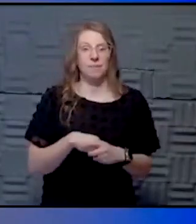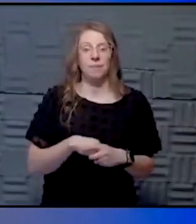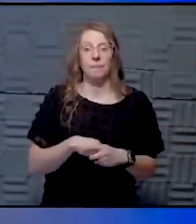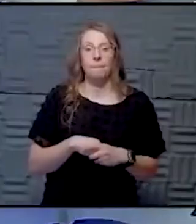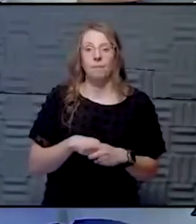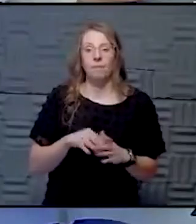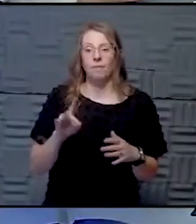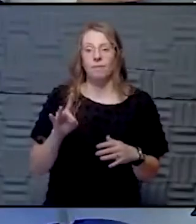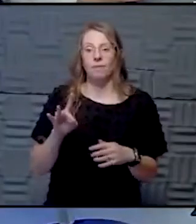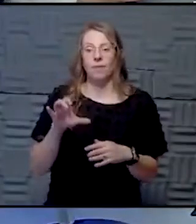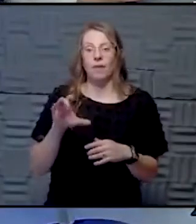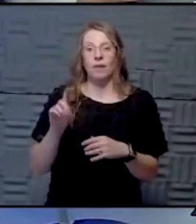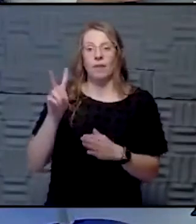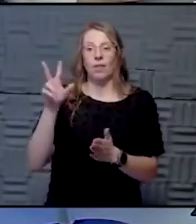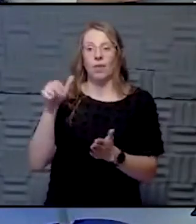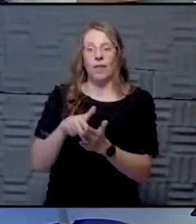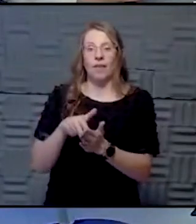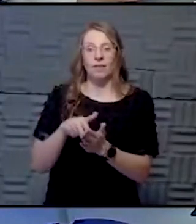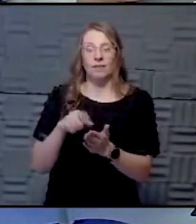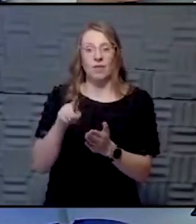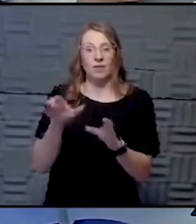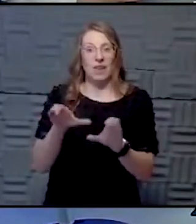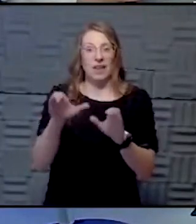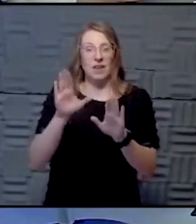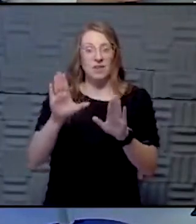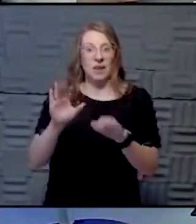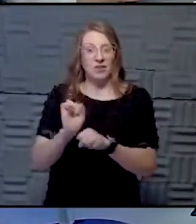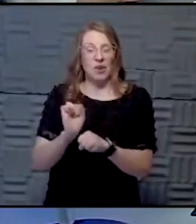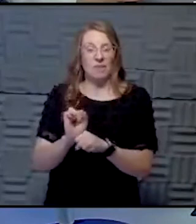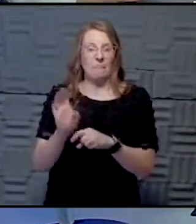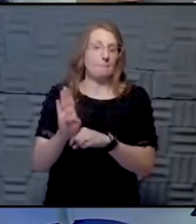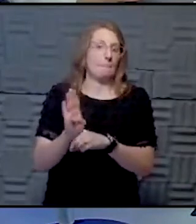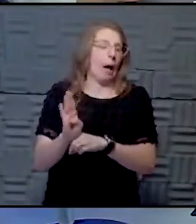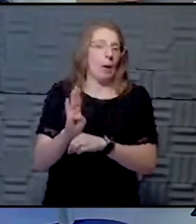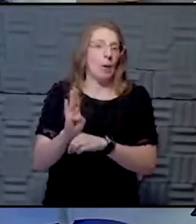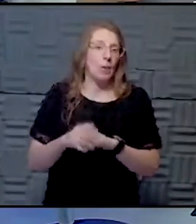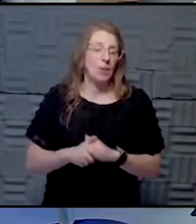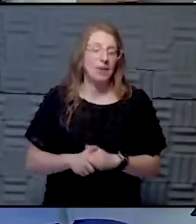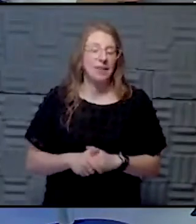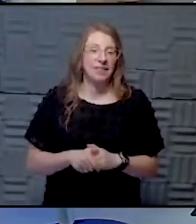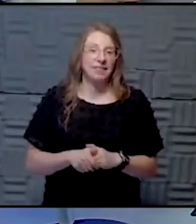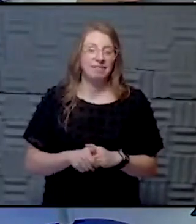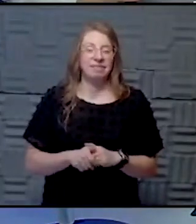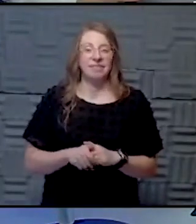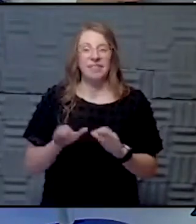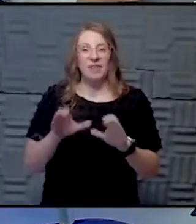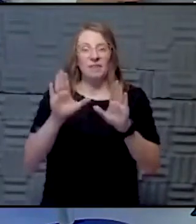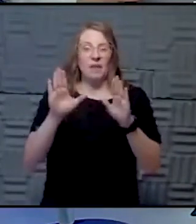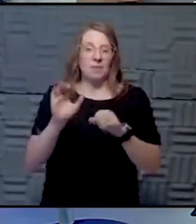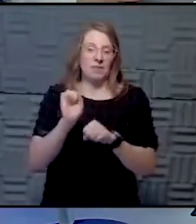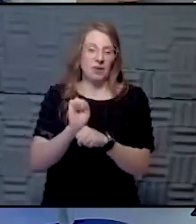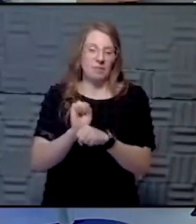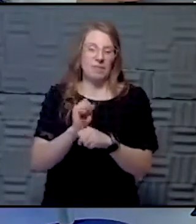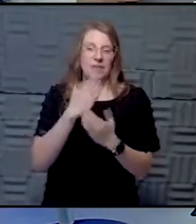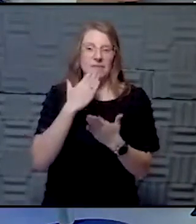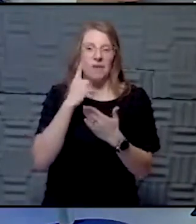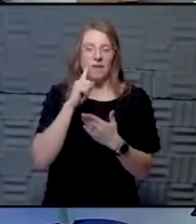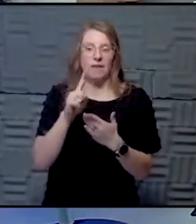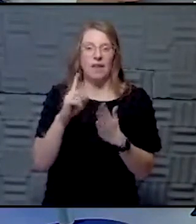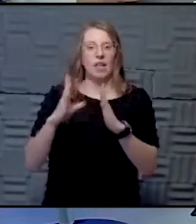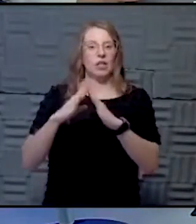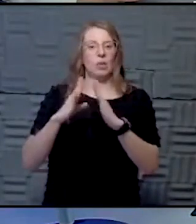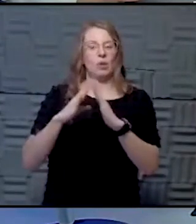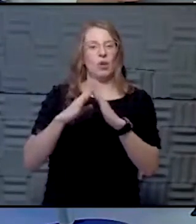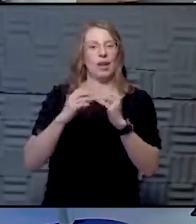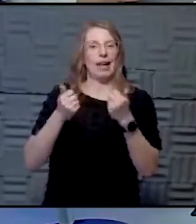we were at 800 for up to 3,000, so you guys have really done a great job. You're incredibly busy and do a fabulous job up there, so thanks for all the good work. It's a community